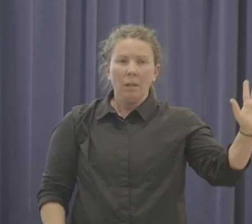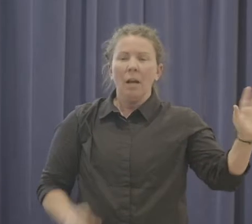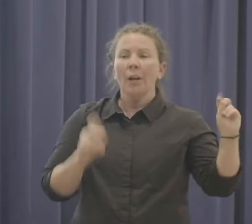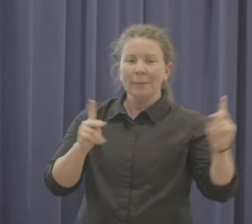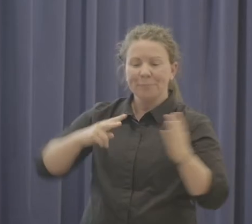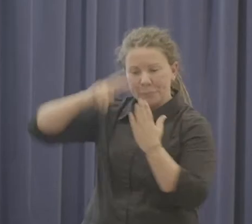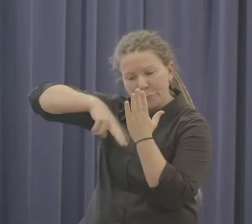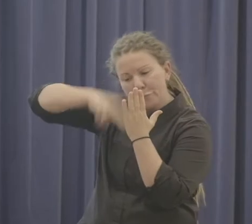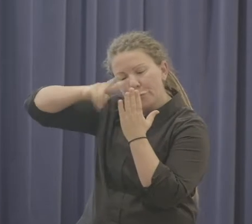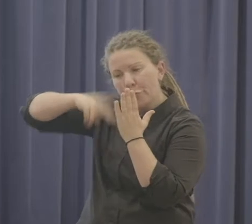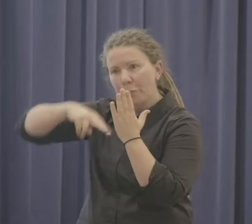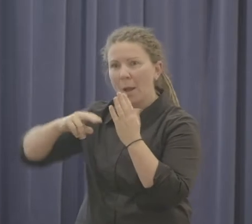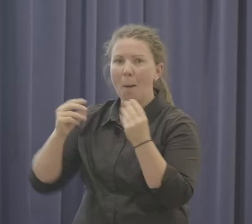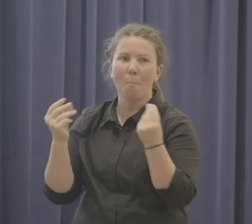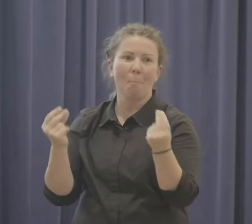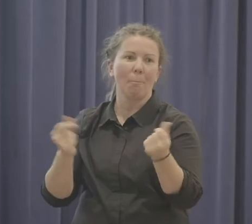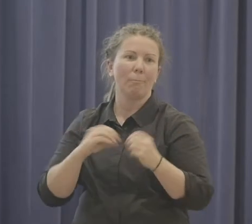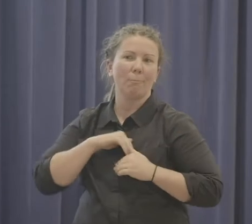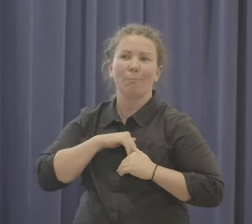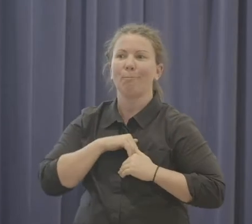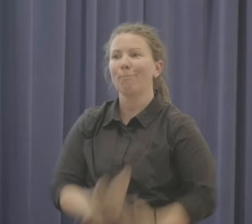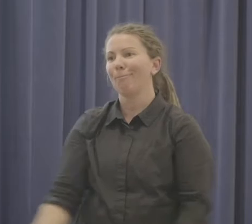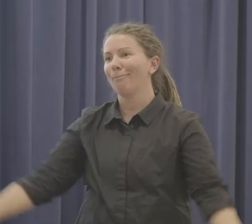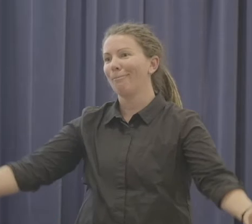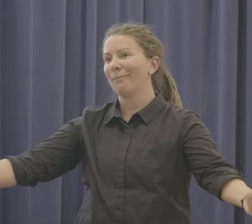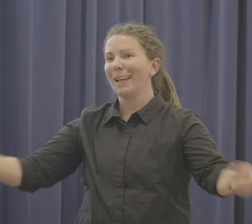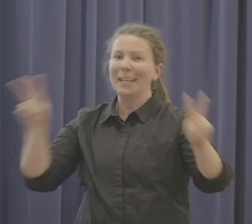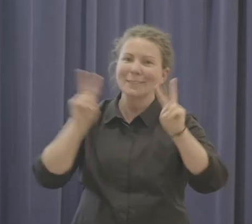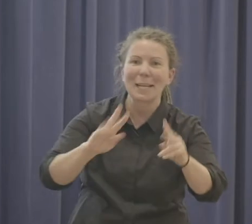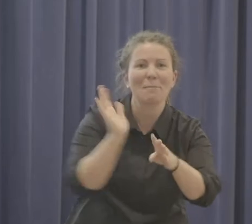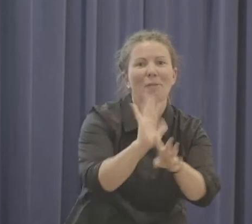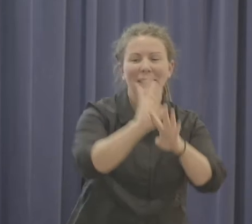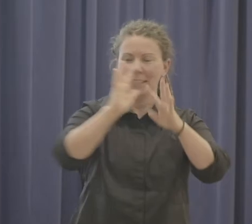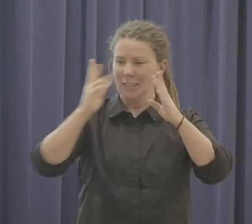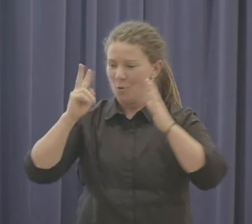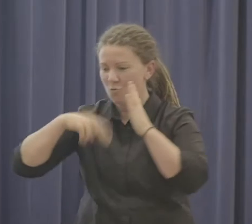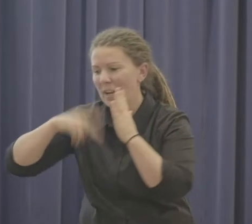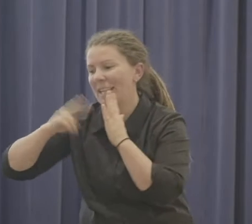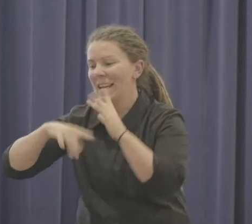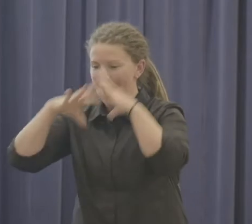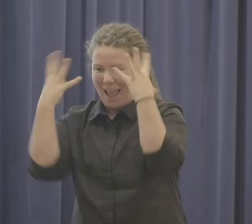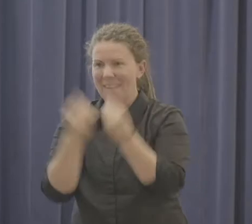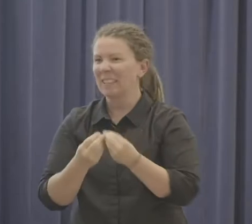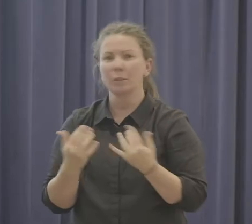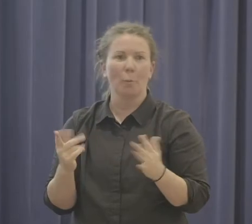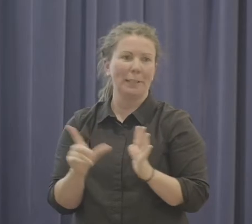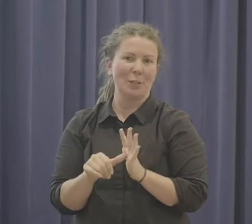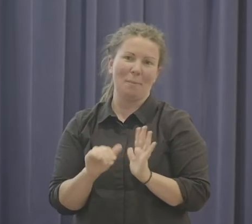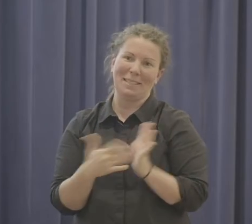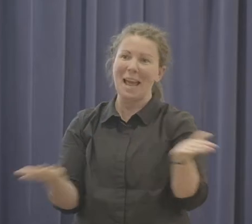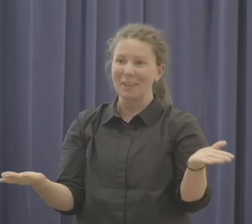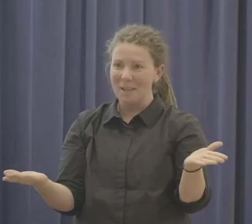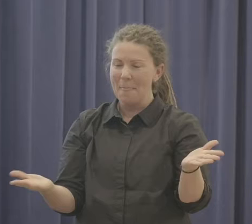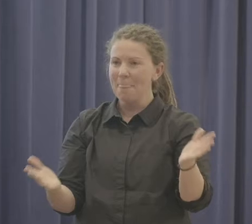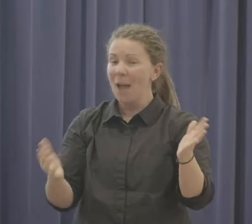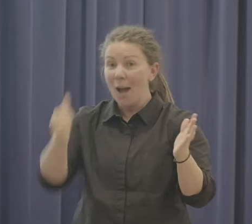I decided to go and read it, and I instantly loved it. Now I've seen the movies and read the books too many times to count.